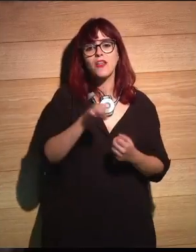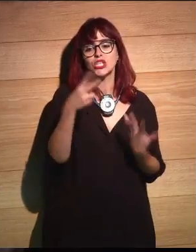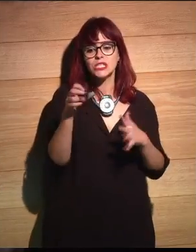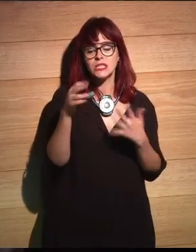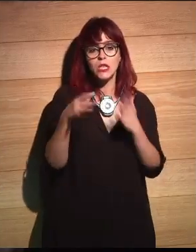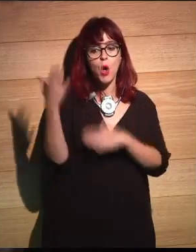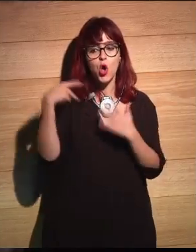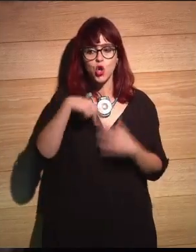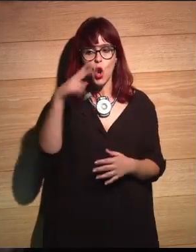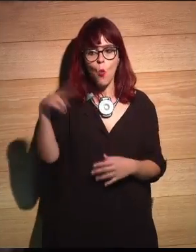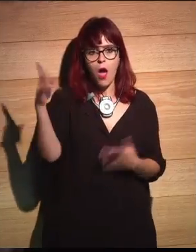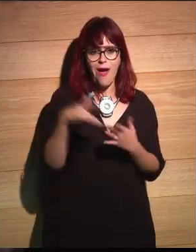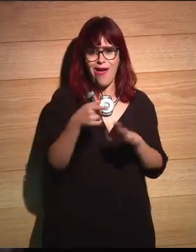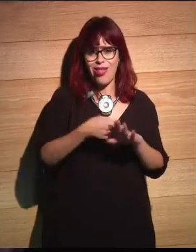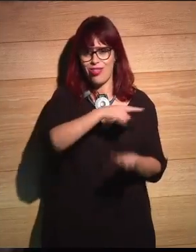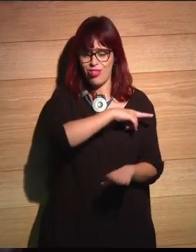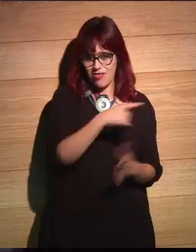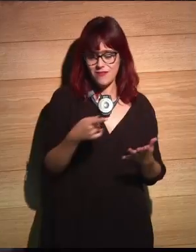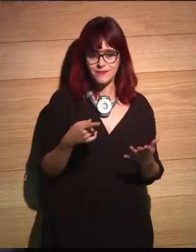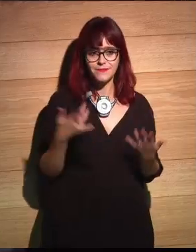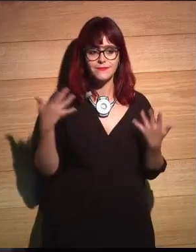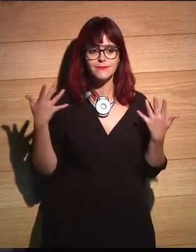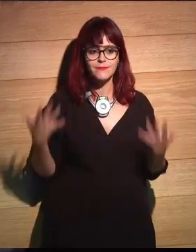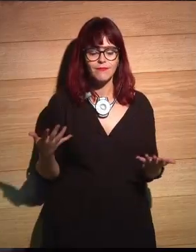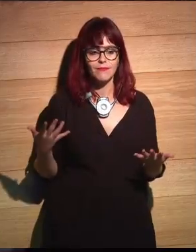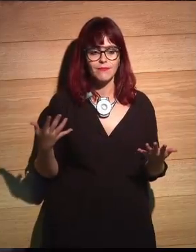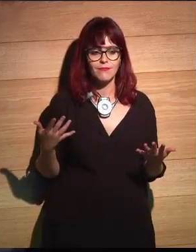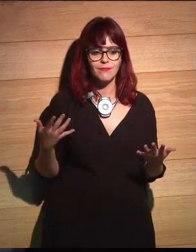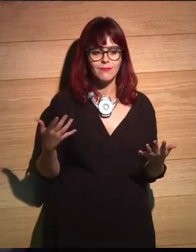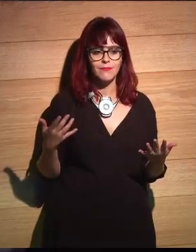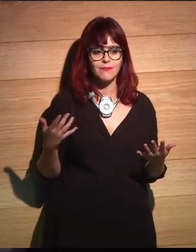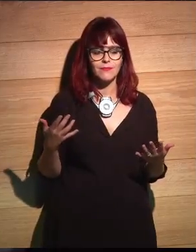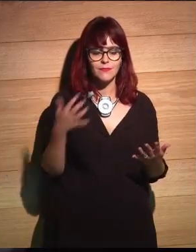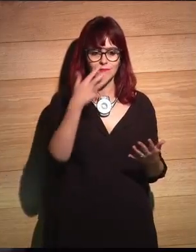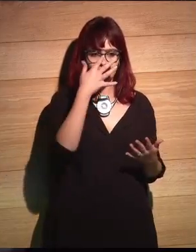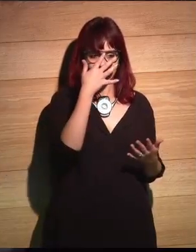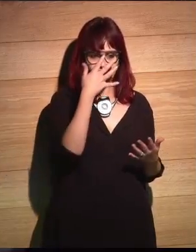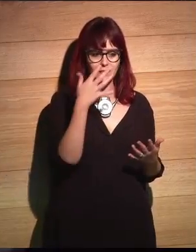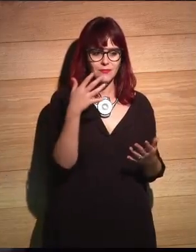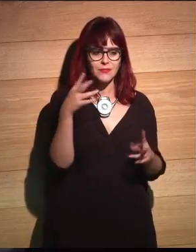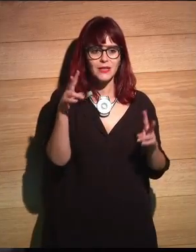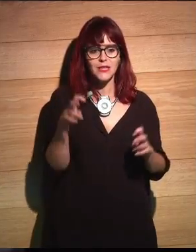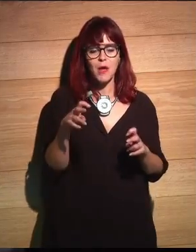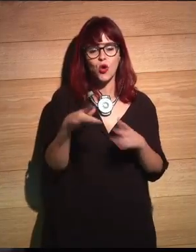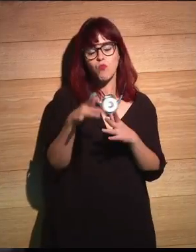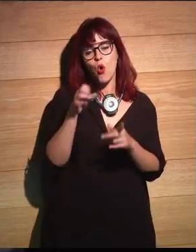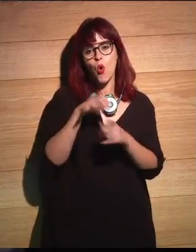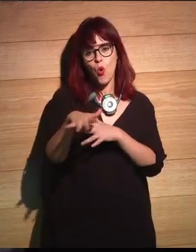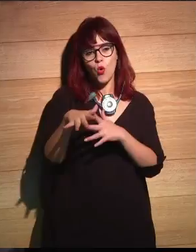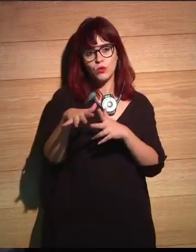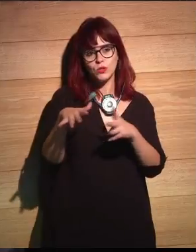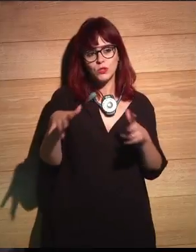radicalized by quite a big wave of young socialist